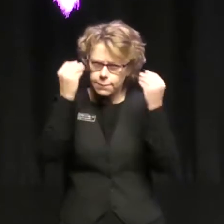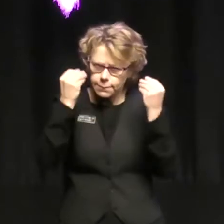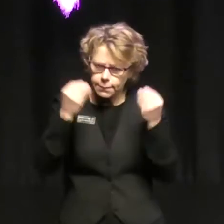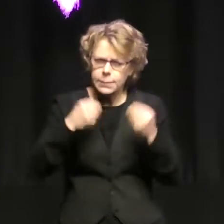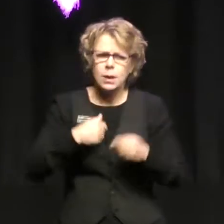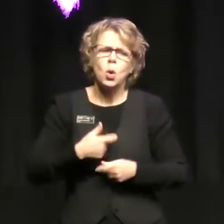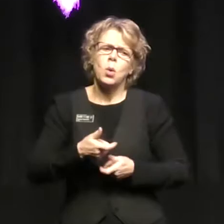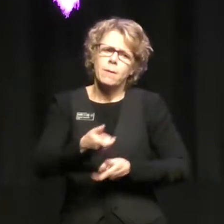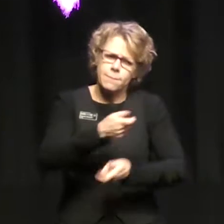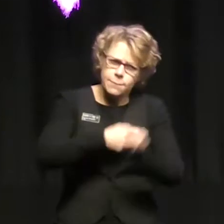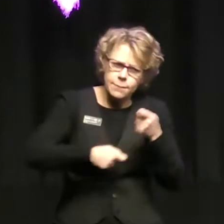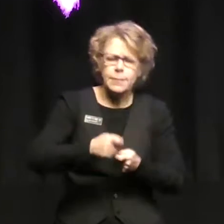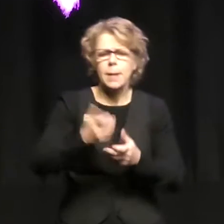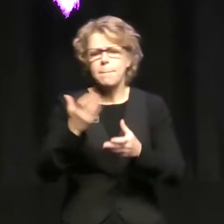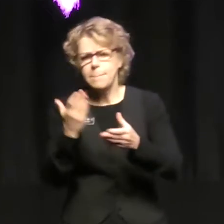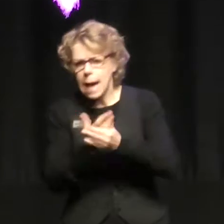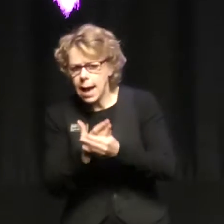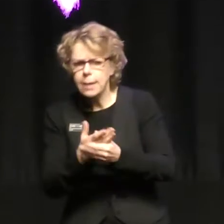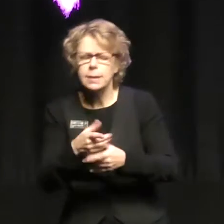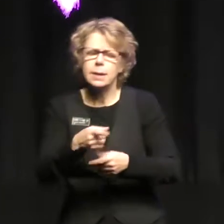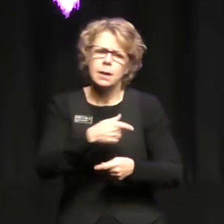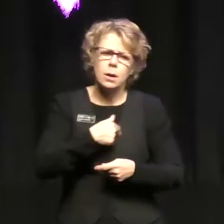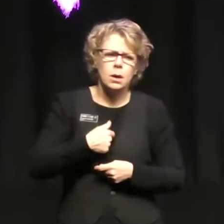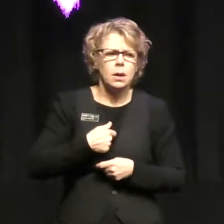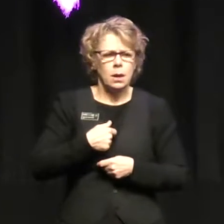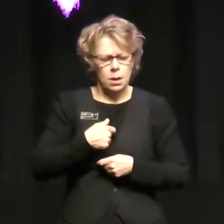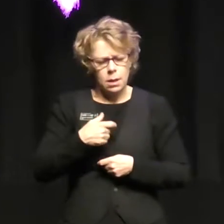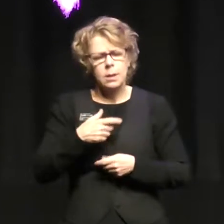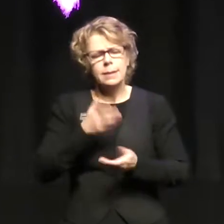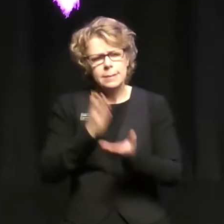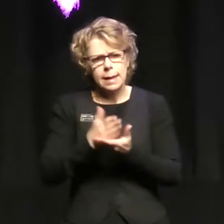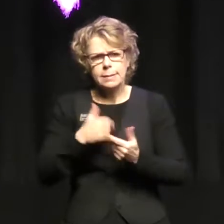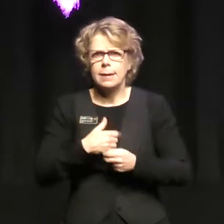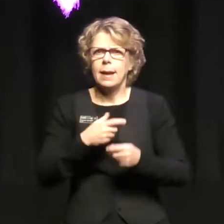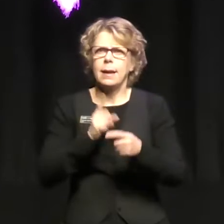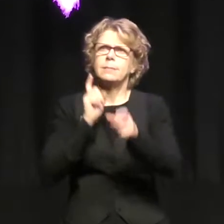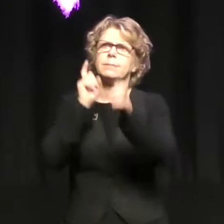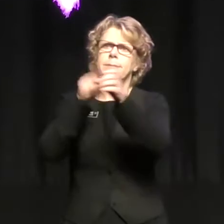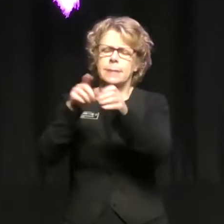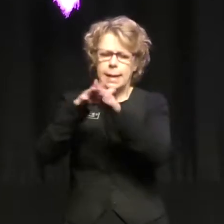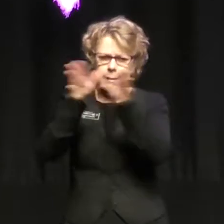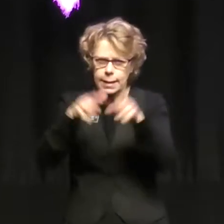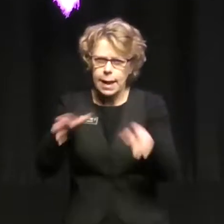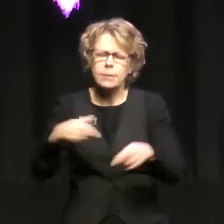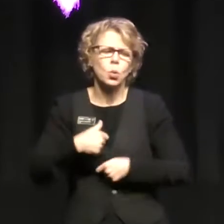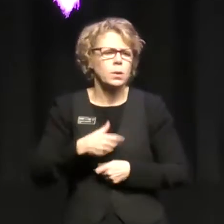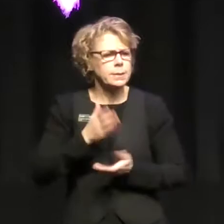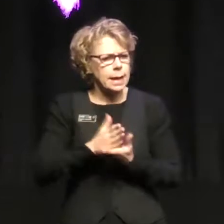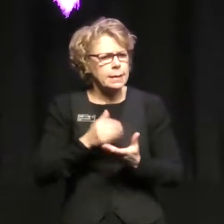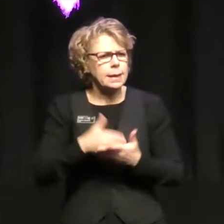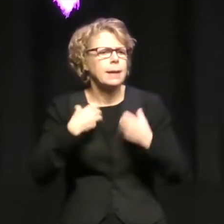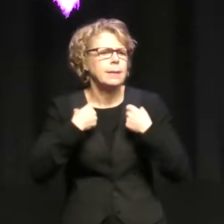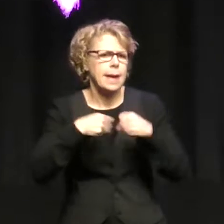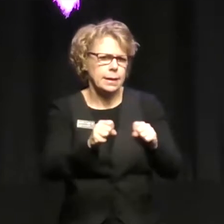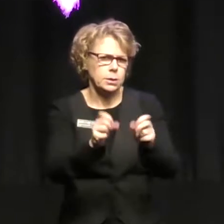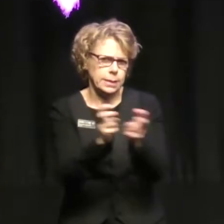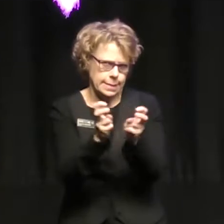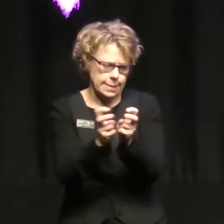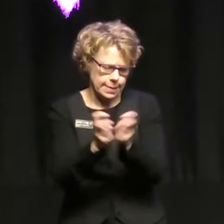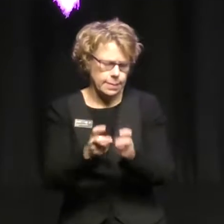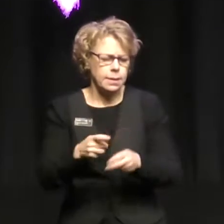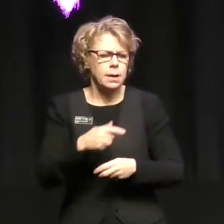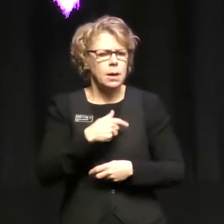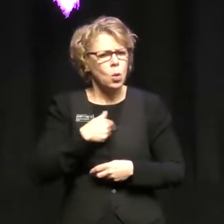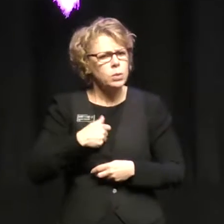to finance and banking, right to connectivity, and right to energy. When poor women are on